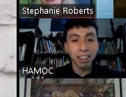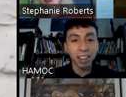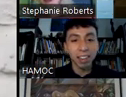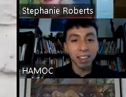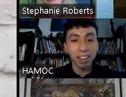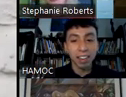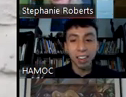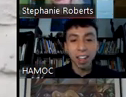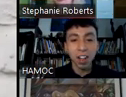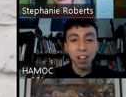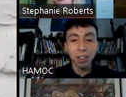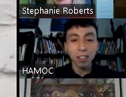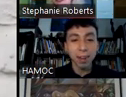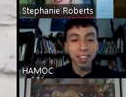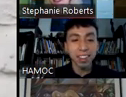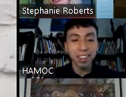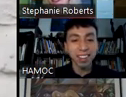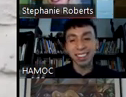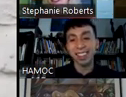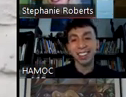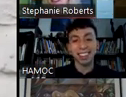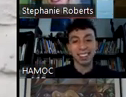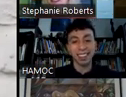Samantha is here. Hello, Samantha.